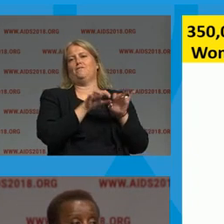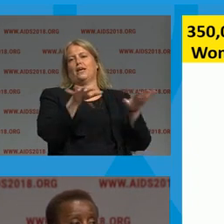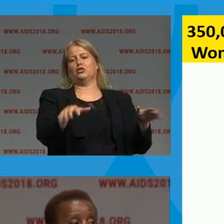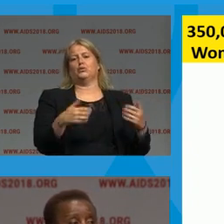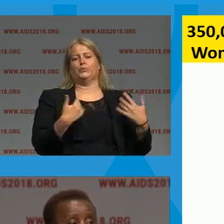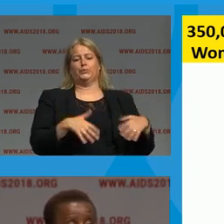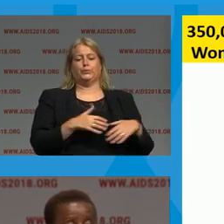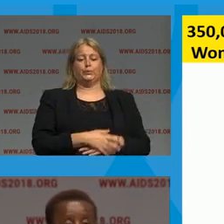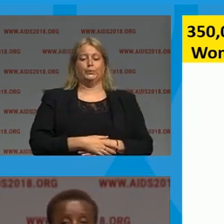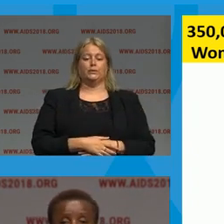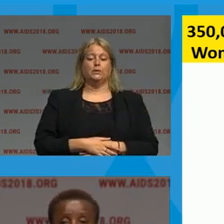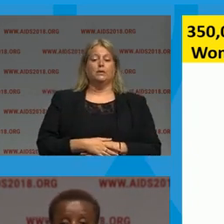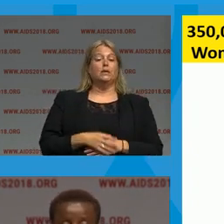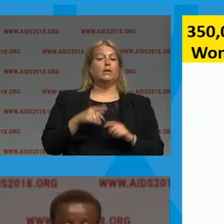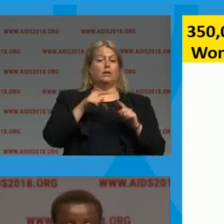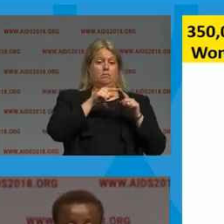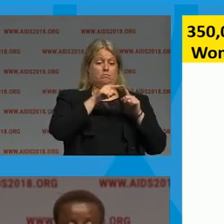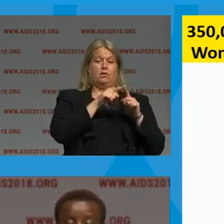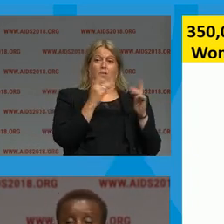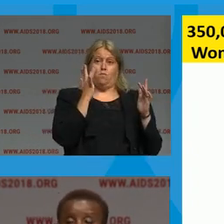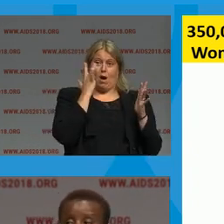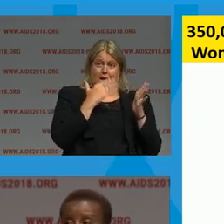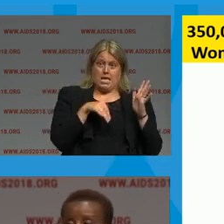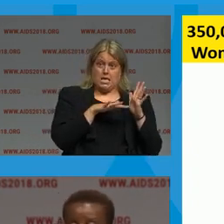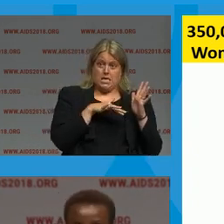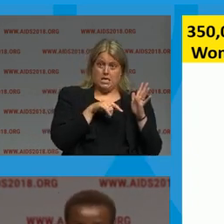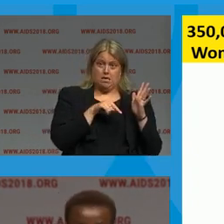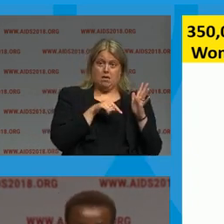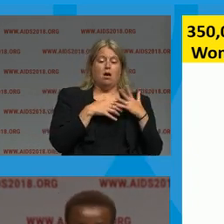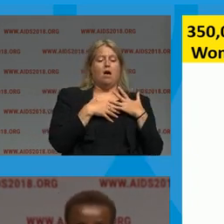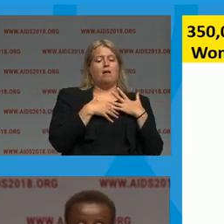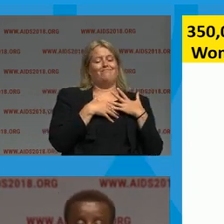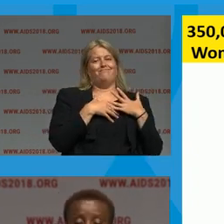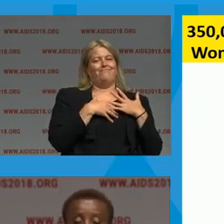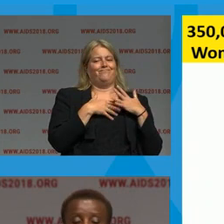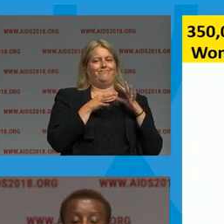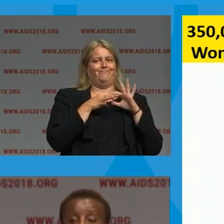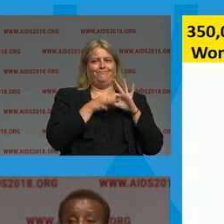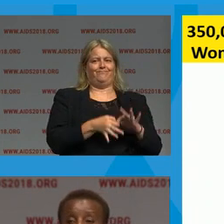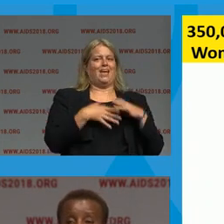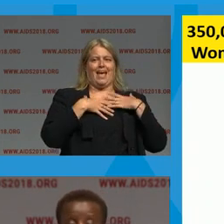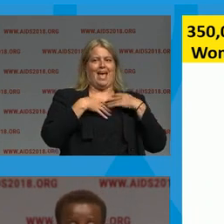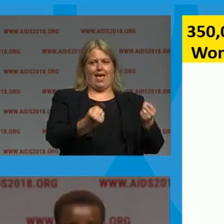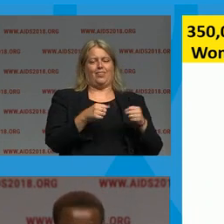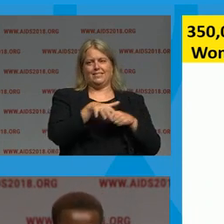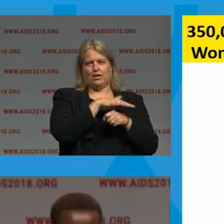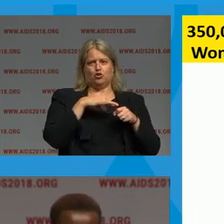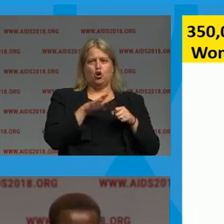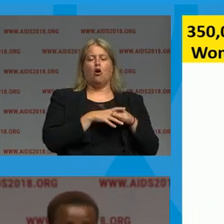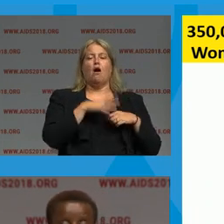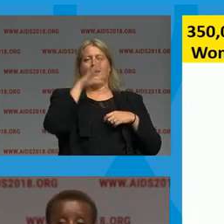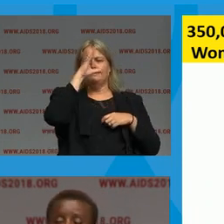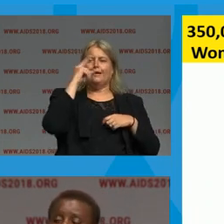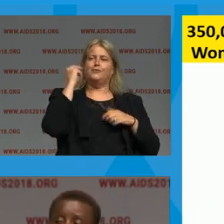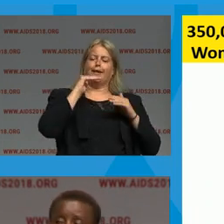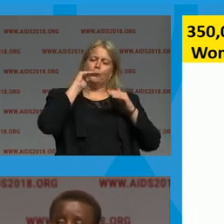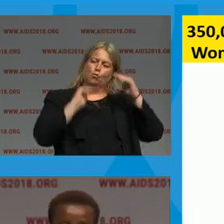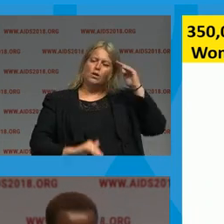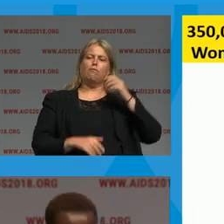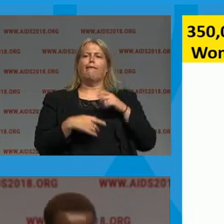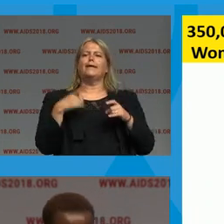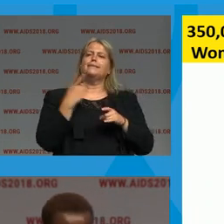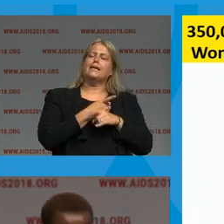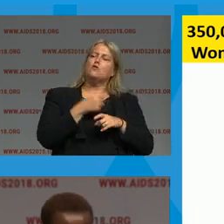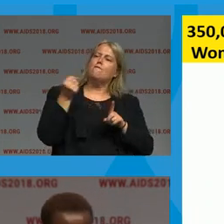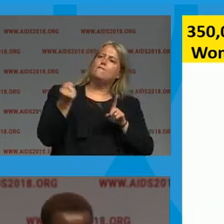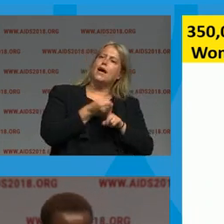issues and in many cases by factors that sit outside of the health sector: gender inequality, sexual violence, and many that have been